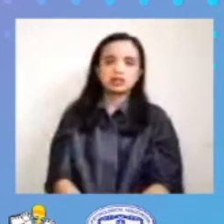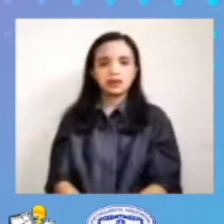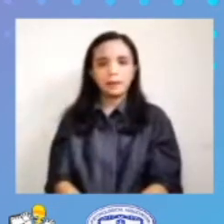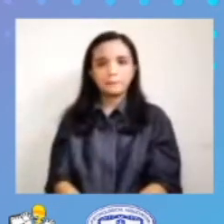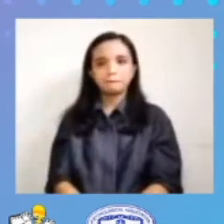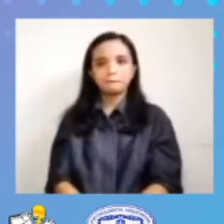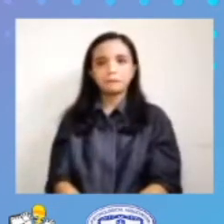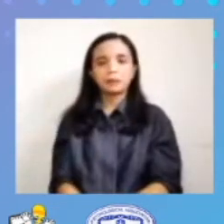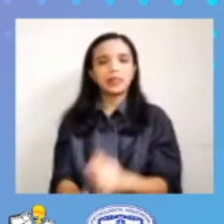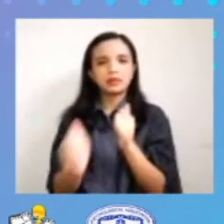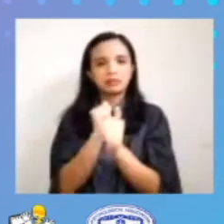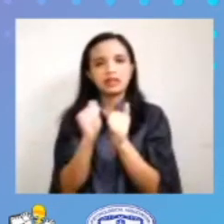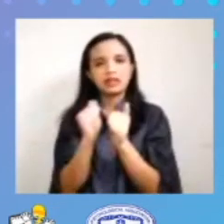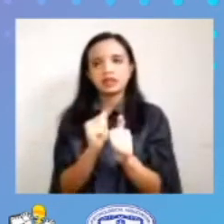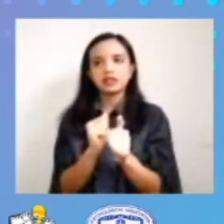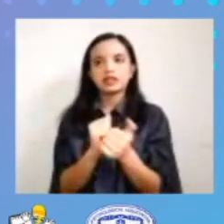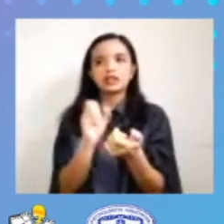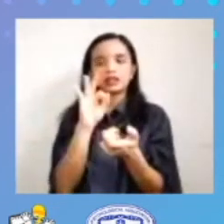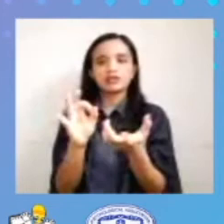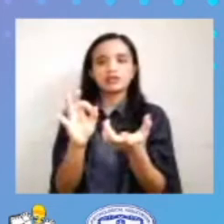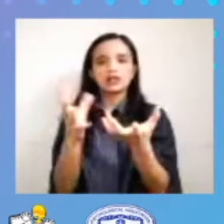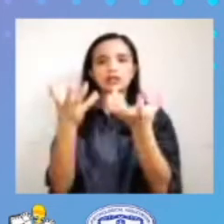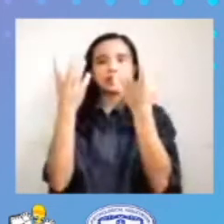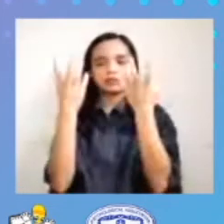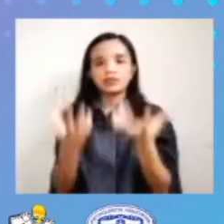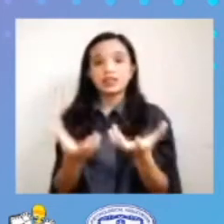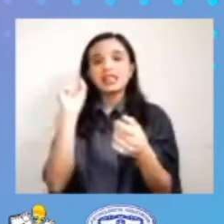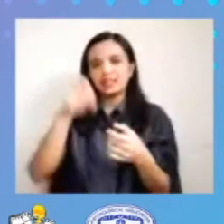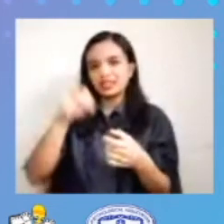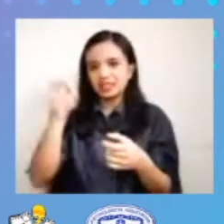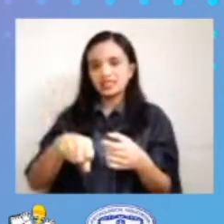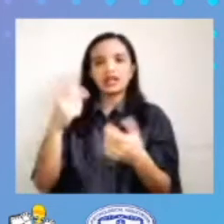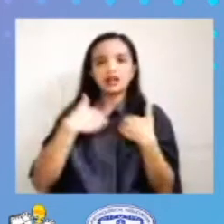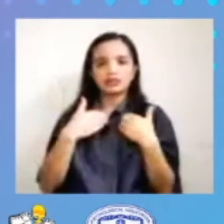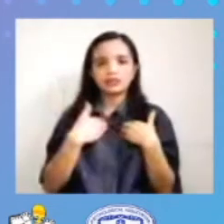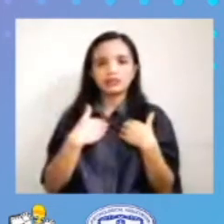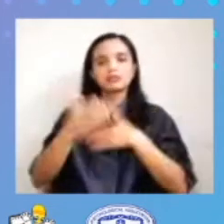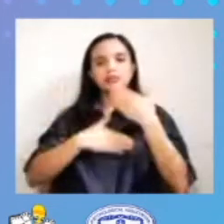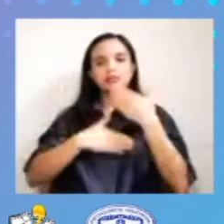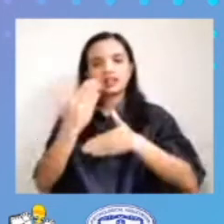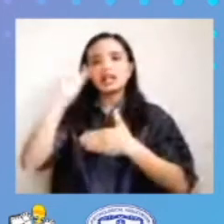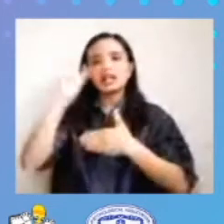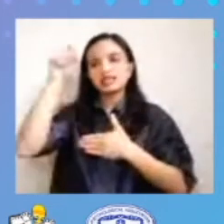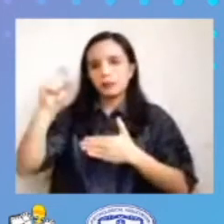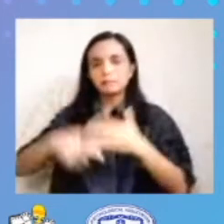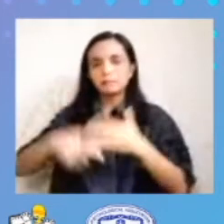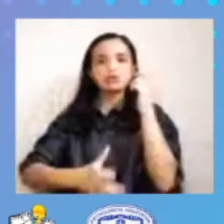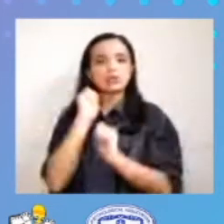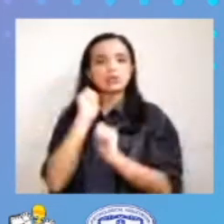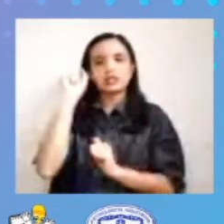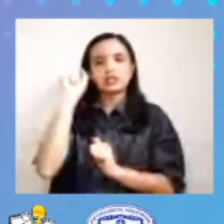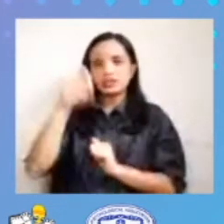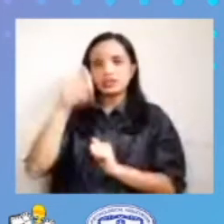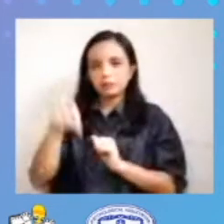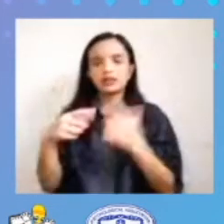think I can take this. Actually, my wellness journey began when I was 20 pounds underweight. I was a